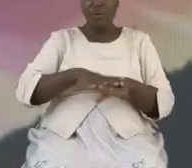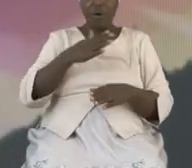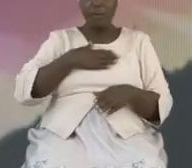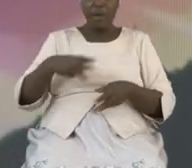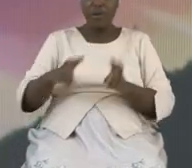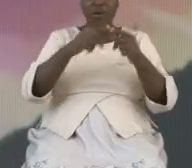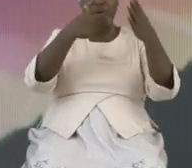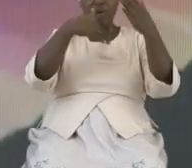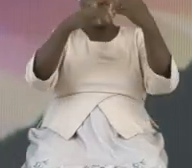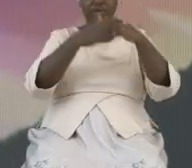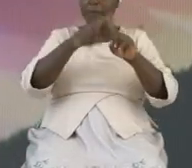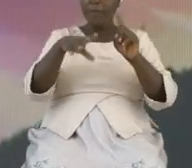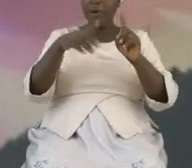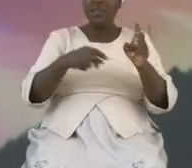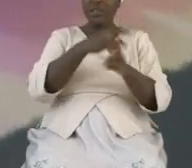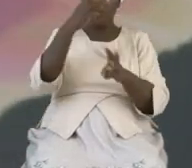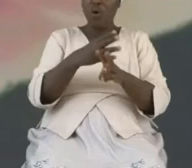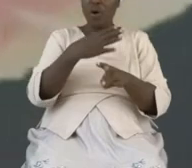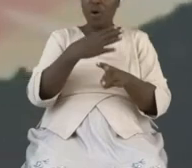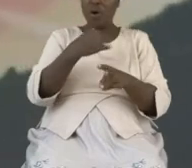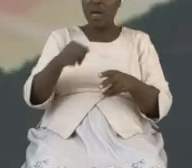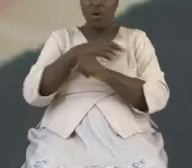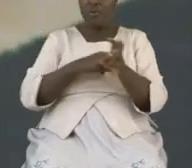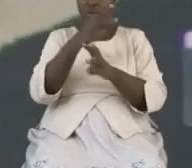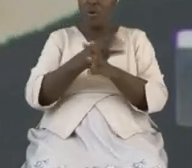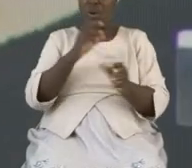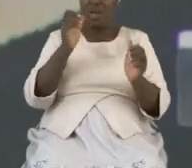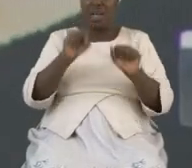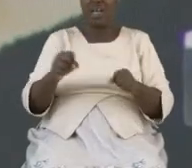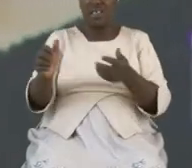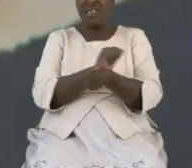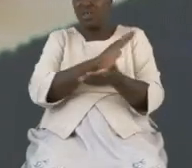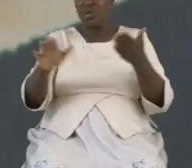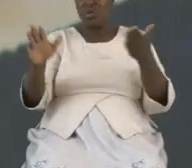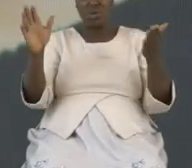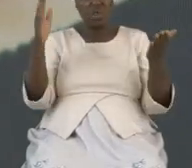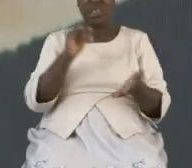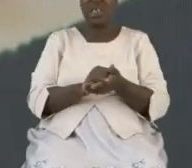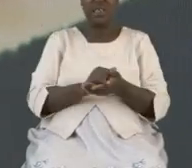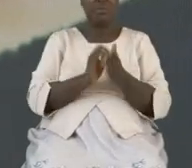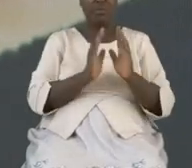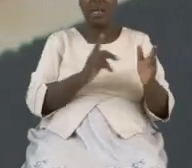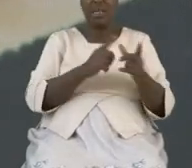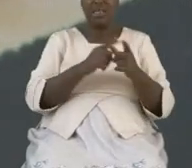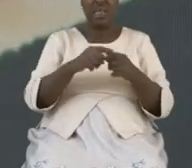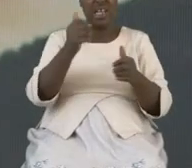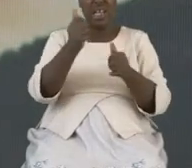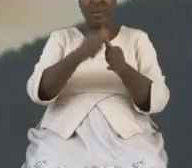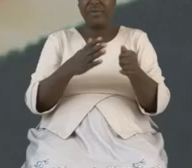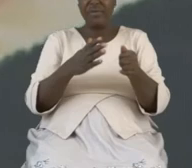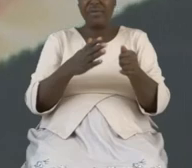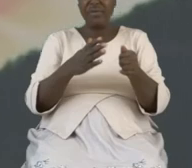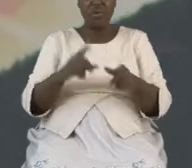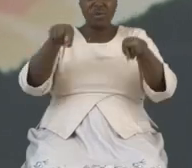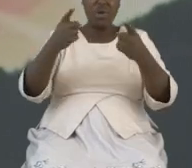world and the love of the world can deflate that your balloon. And then everything goes down. And when it